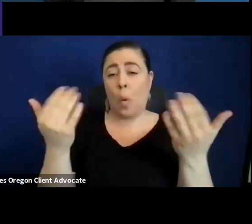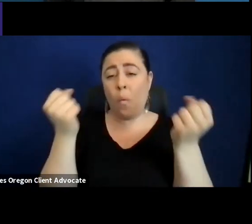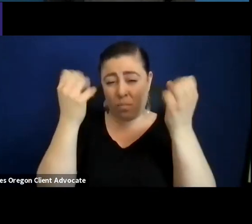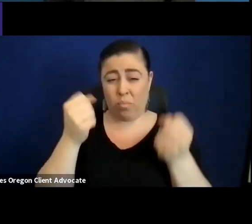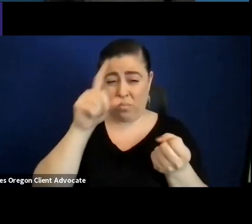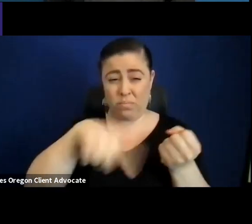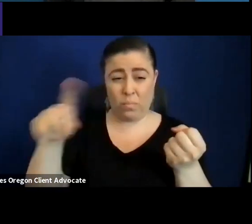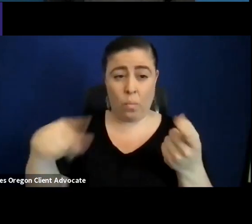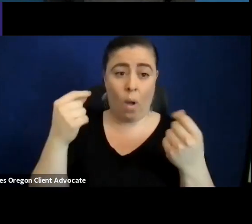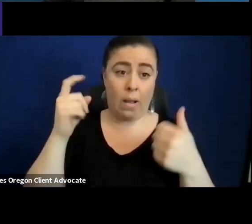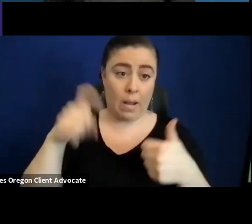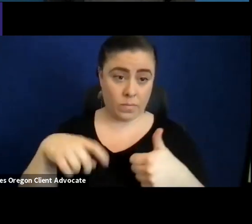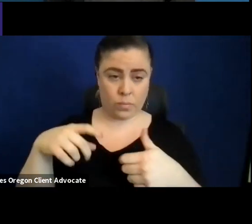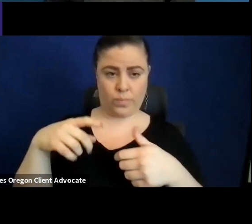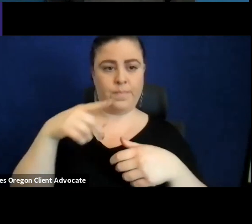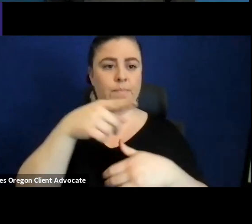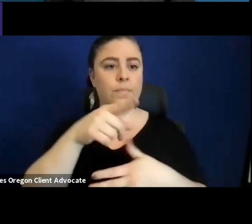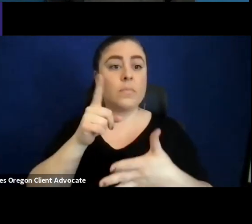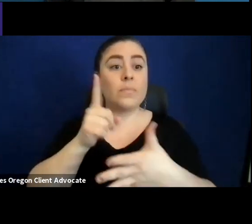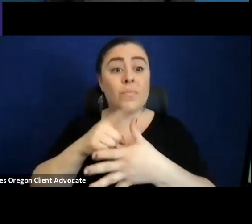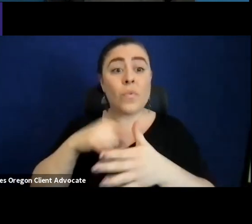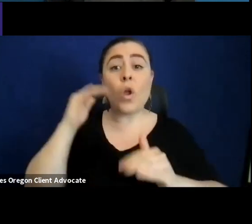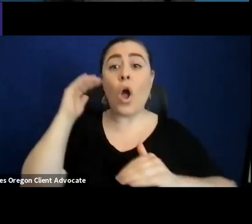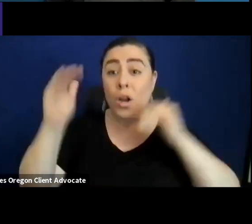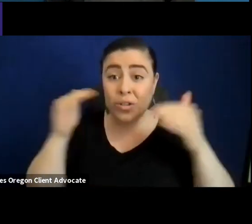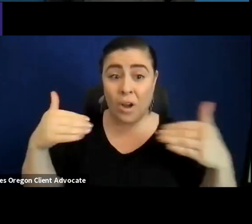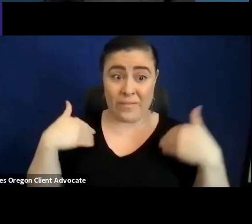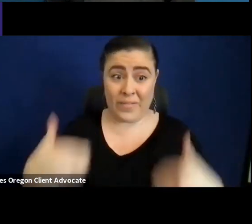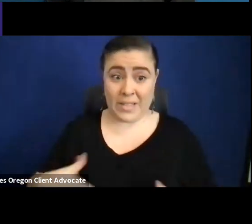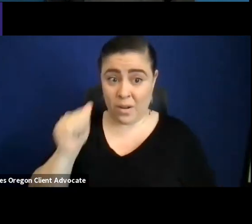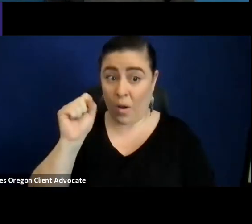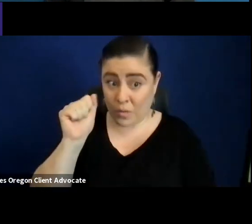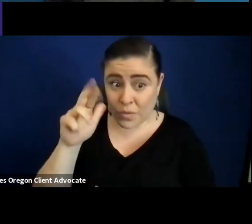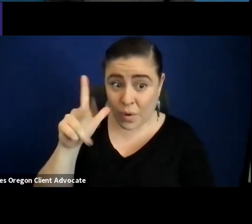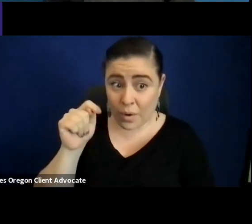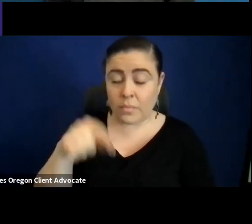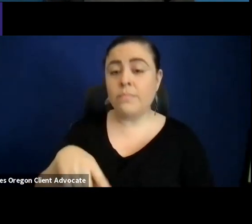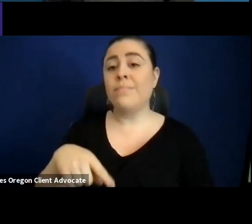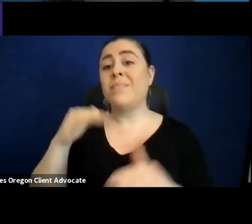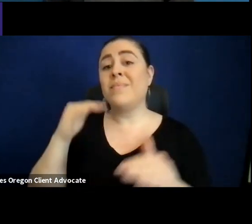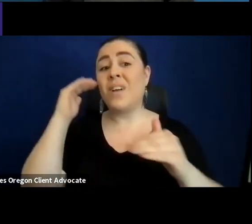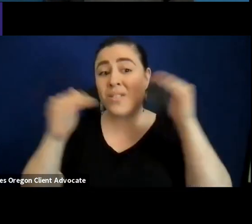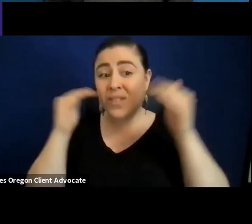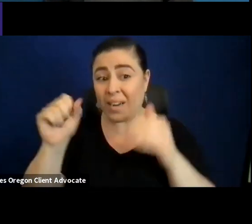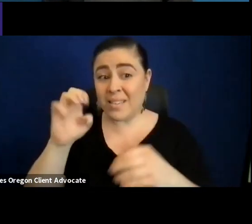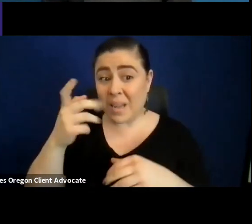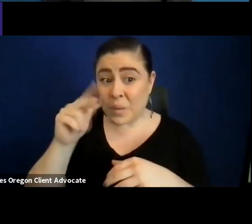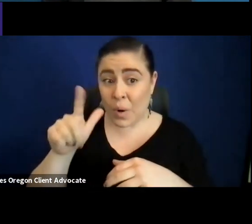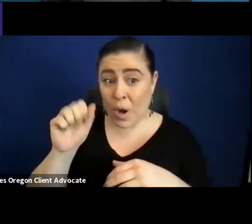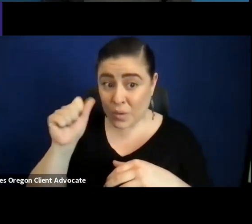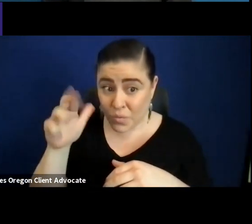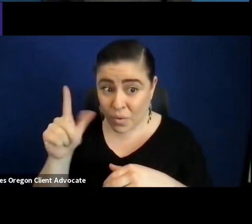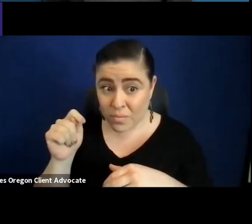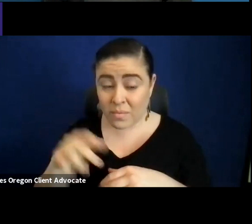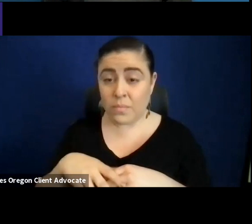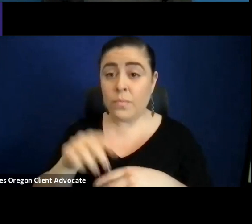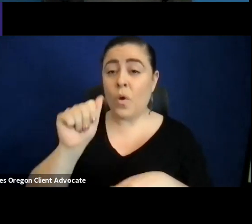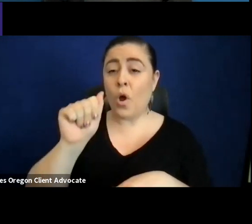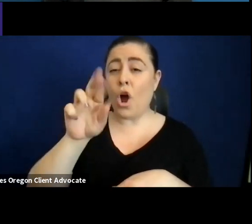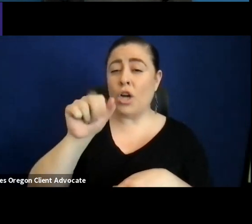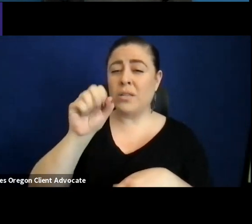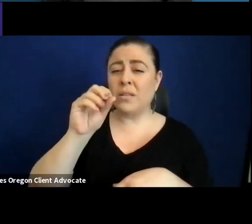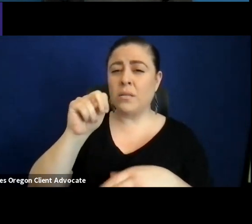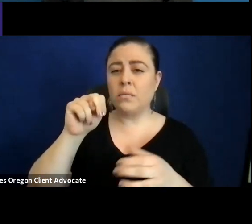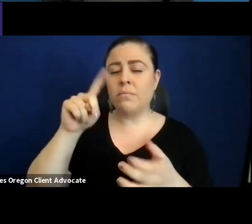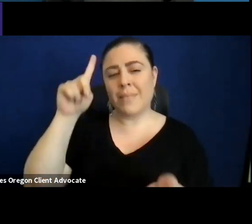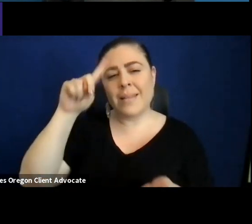give as far as services go. And, like adult and physical assault, adult